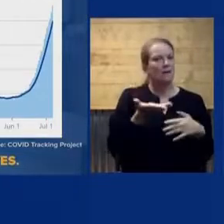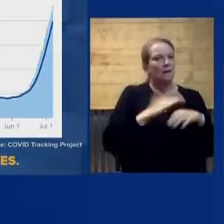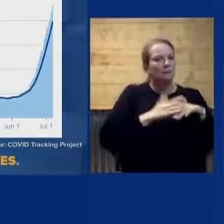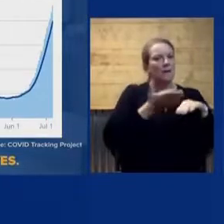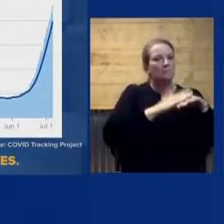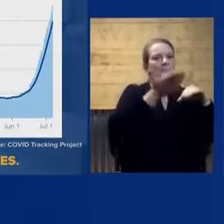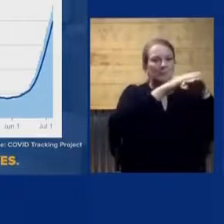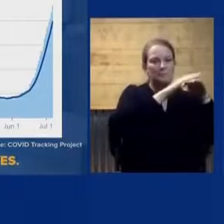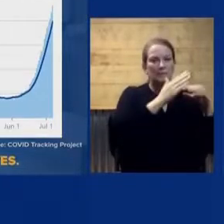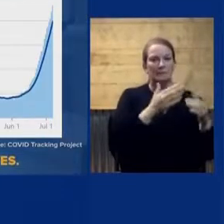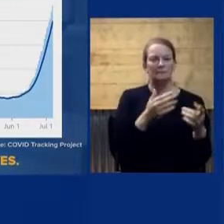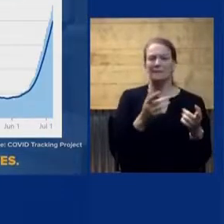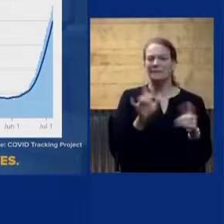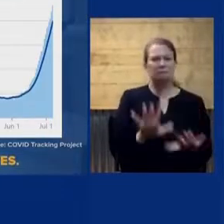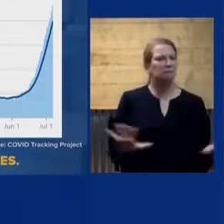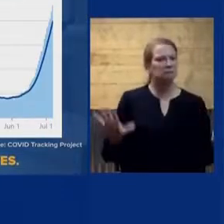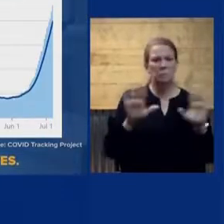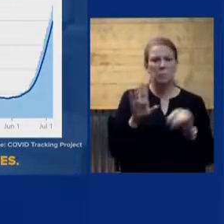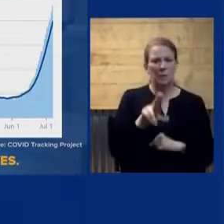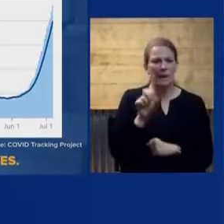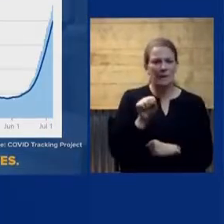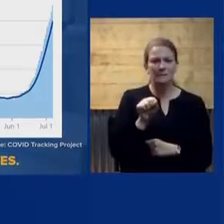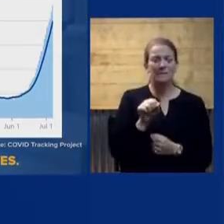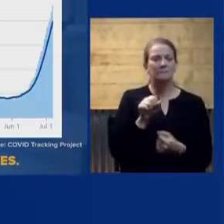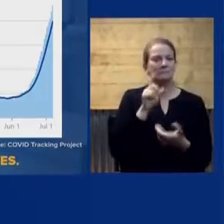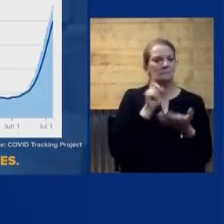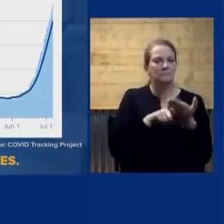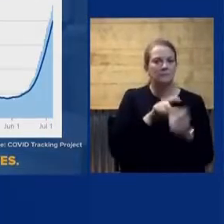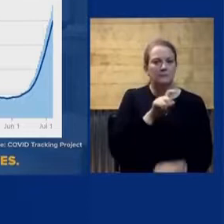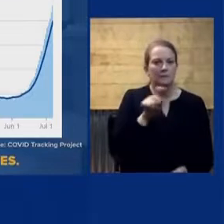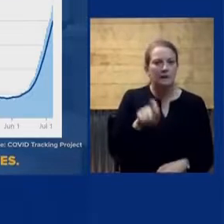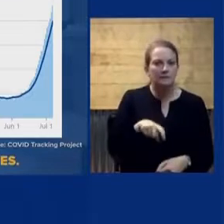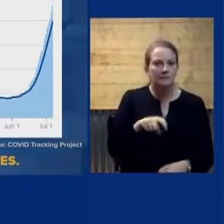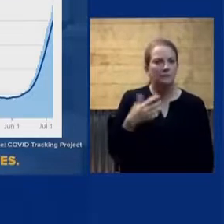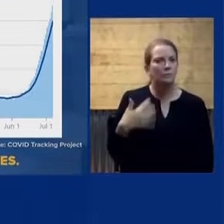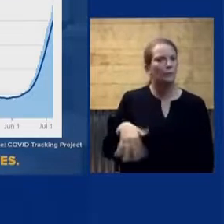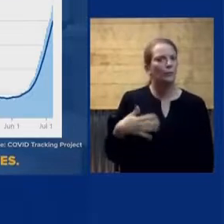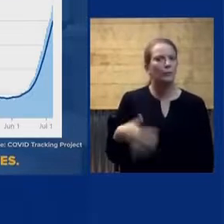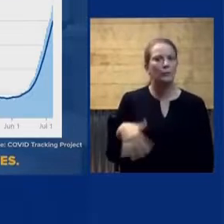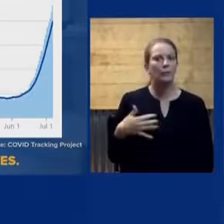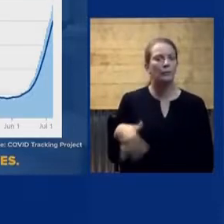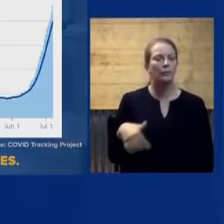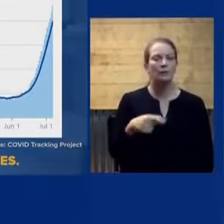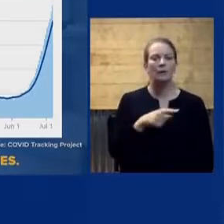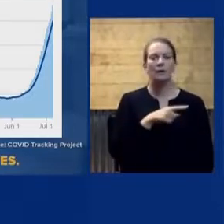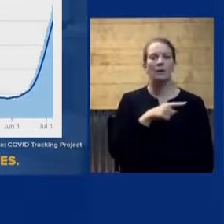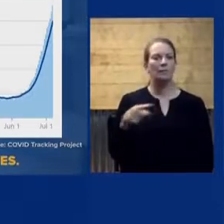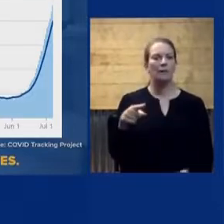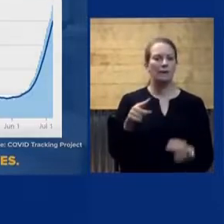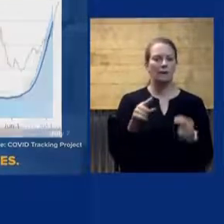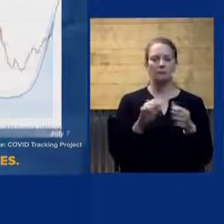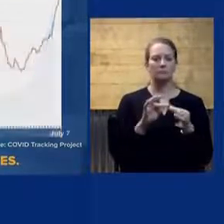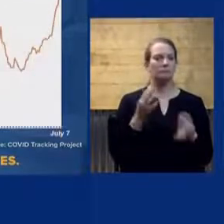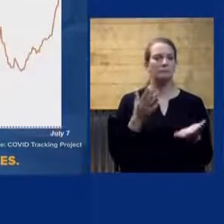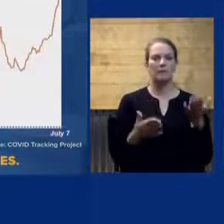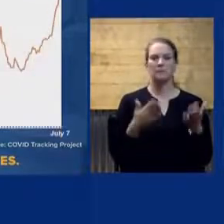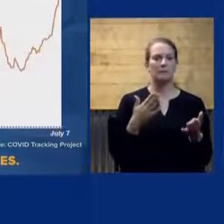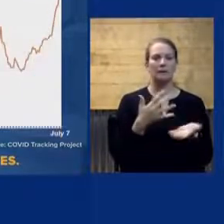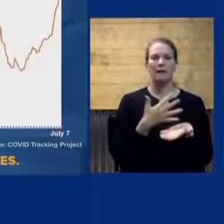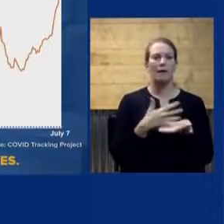the country. You look at the numbers in Texas. They're afraid they're running out of hospital